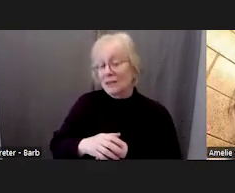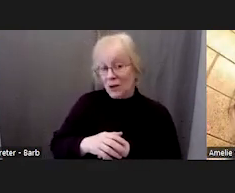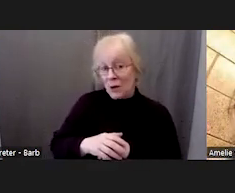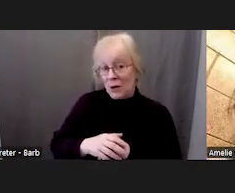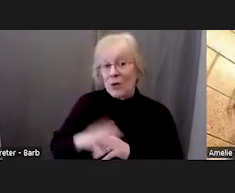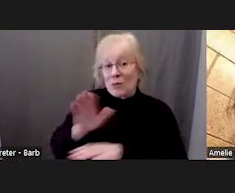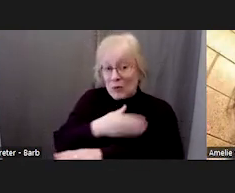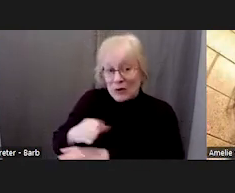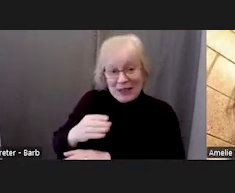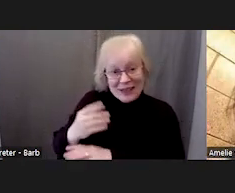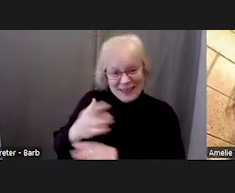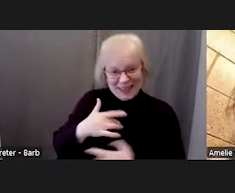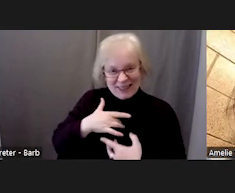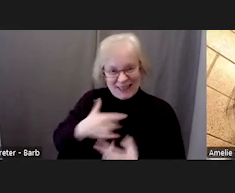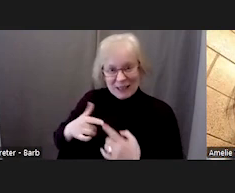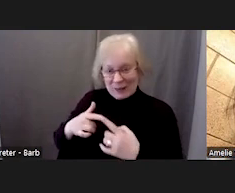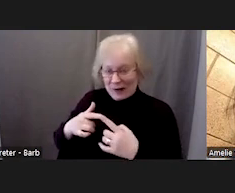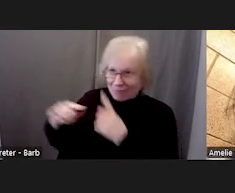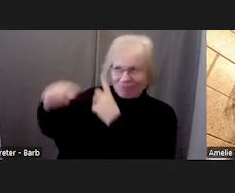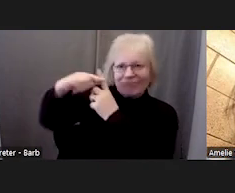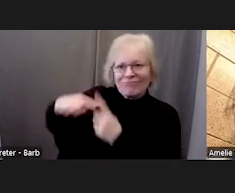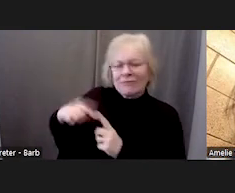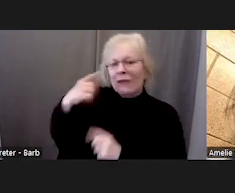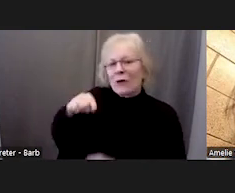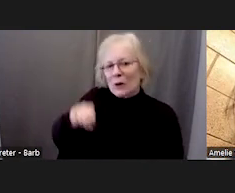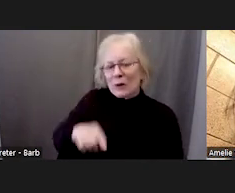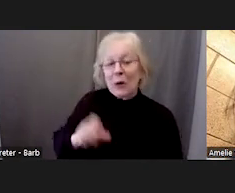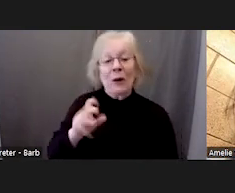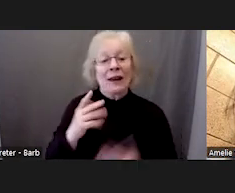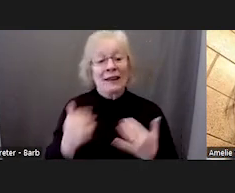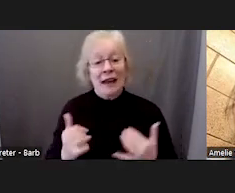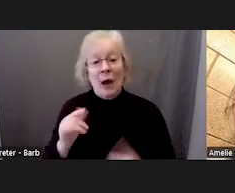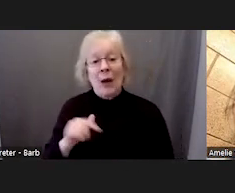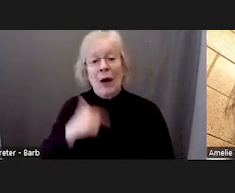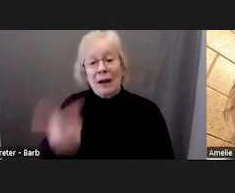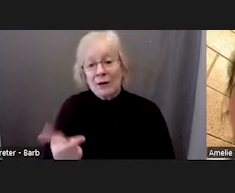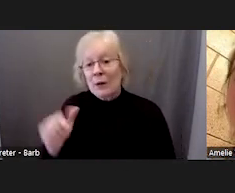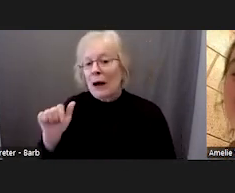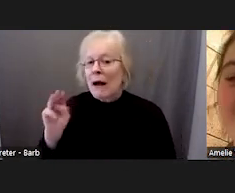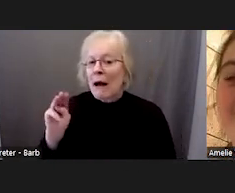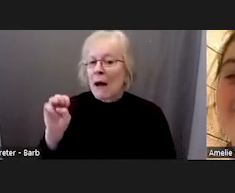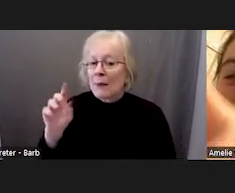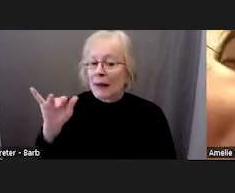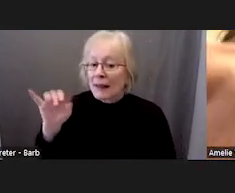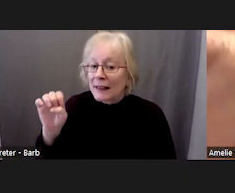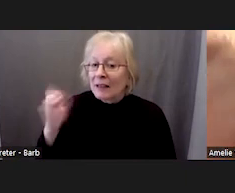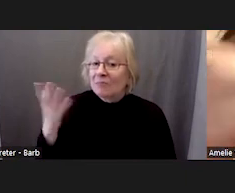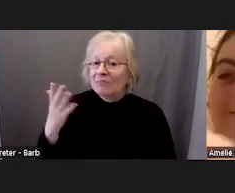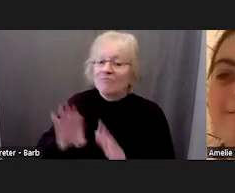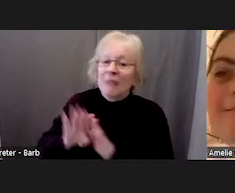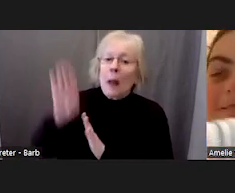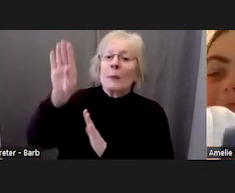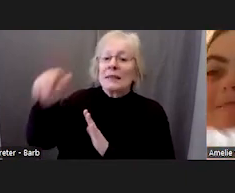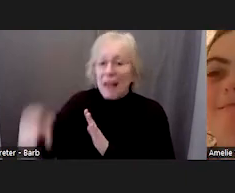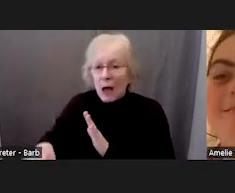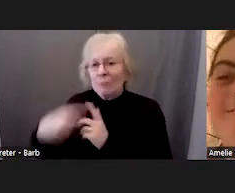you. Yeah. I'm going to quick go over to Amelie. What are some of the ups and downs of college for you? I